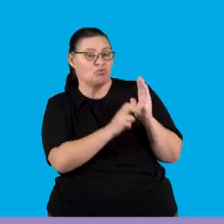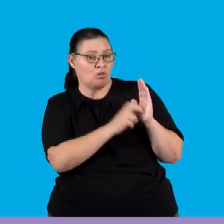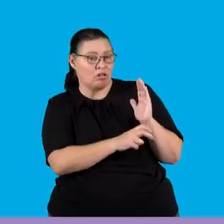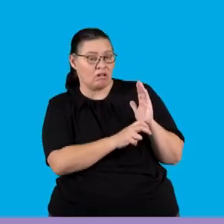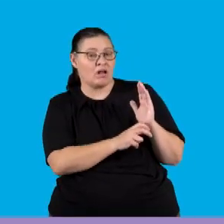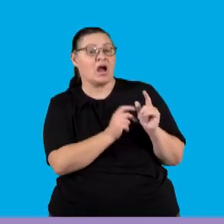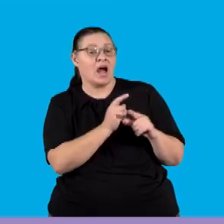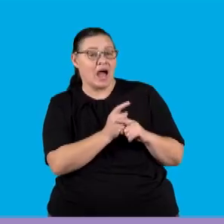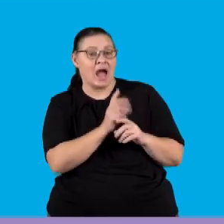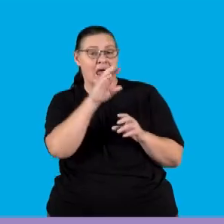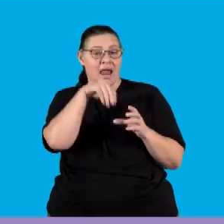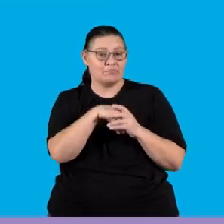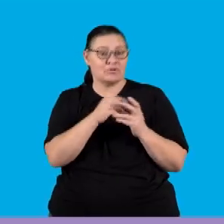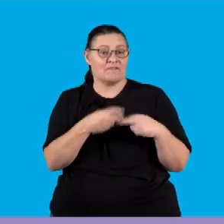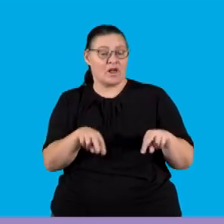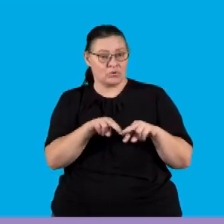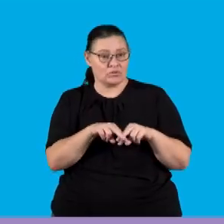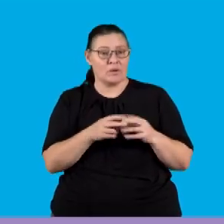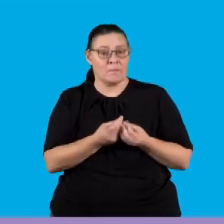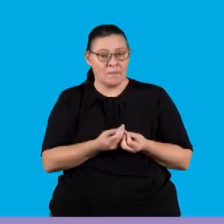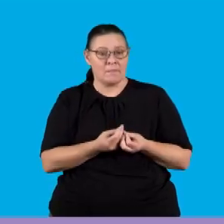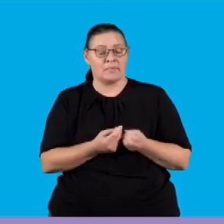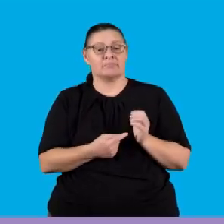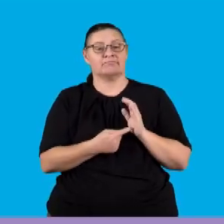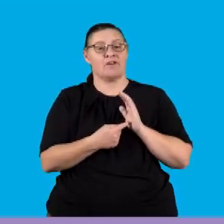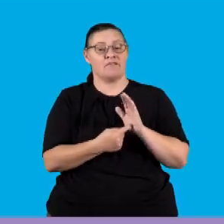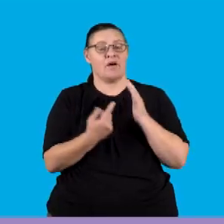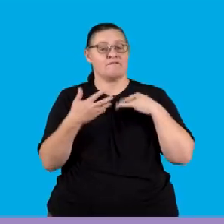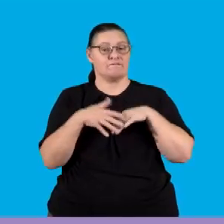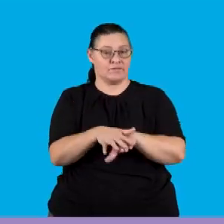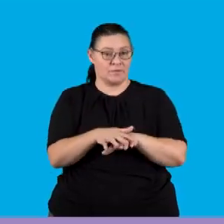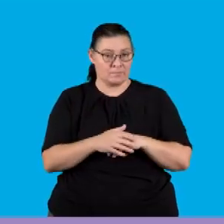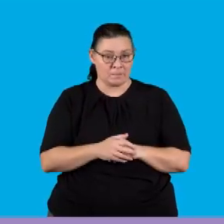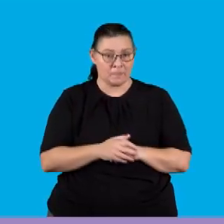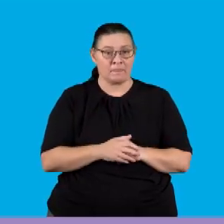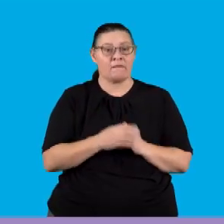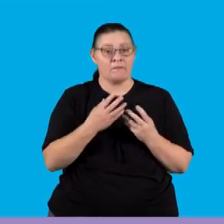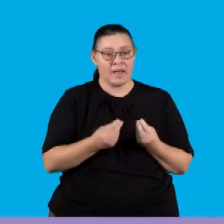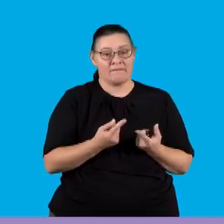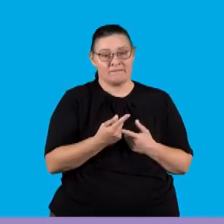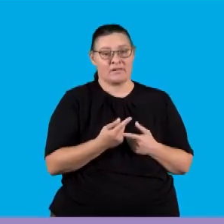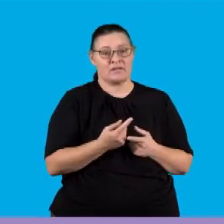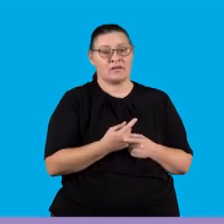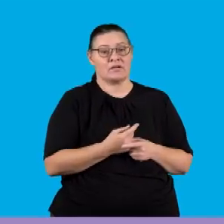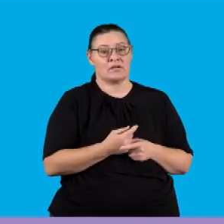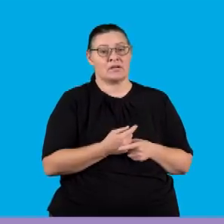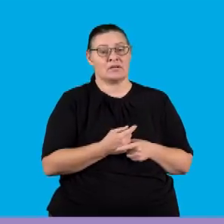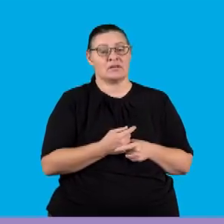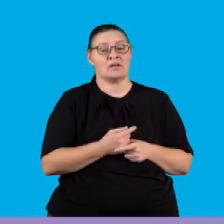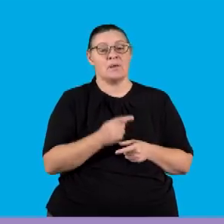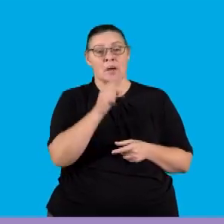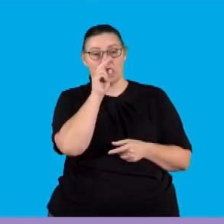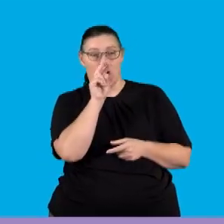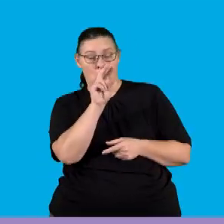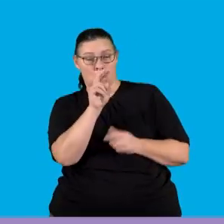rule and the given input values to draw a flow diagram. So again, we are required to draw a